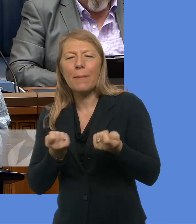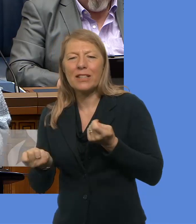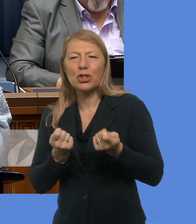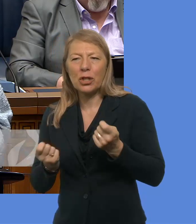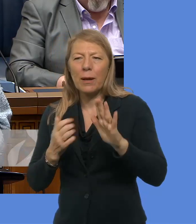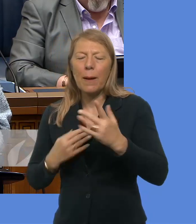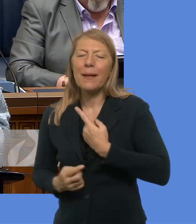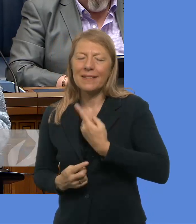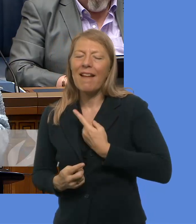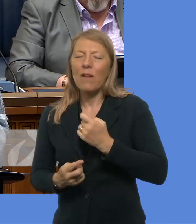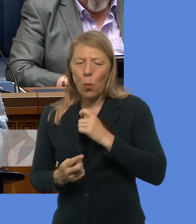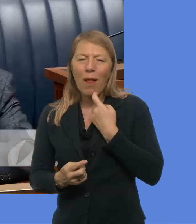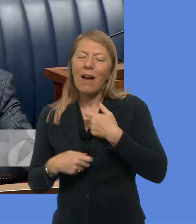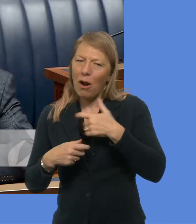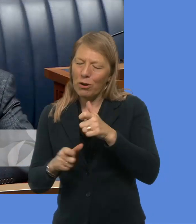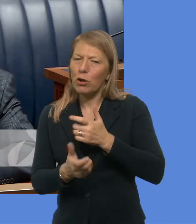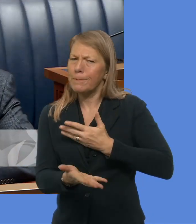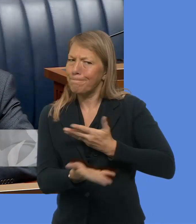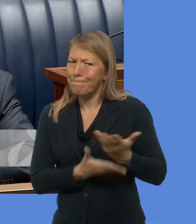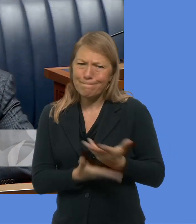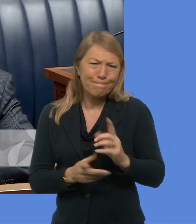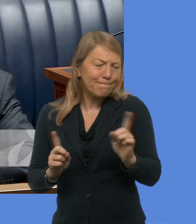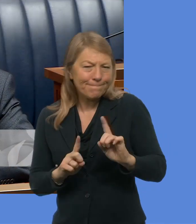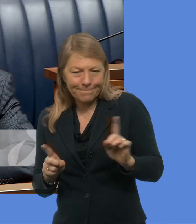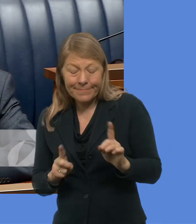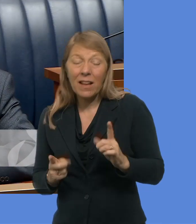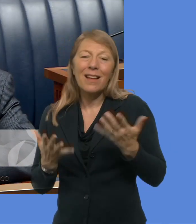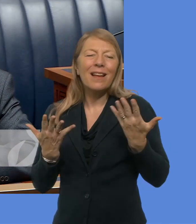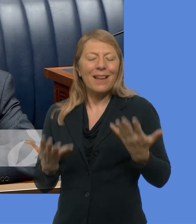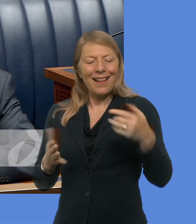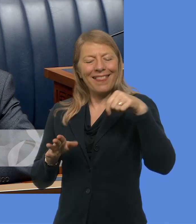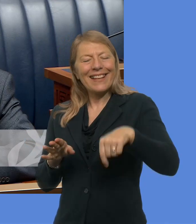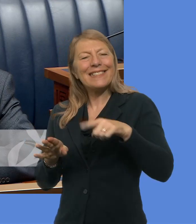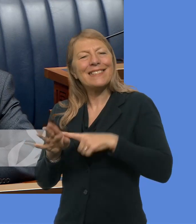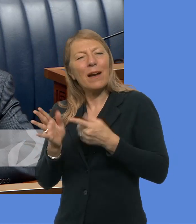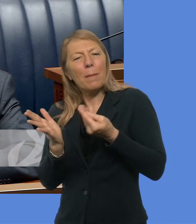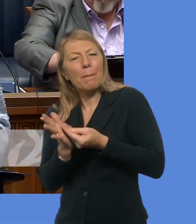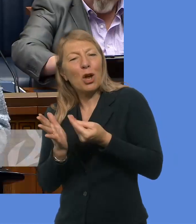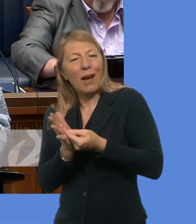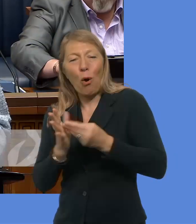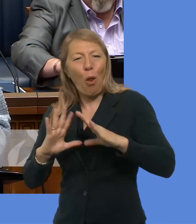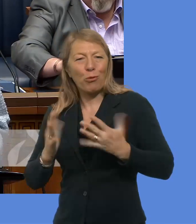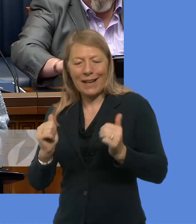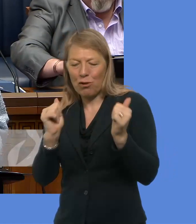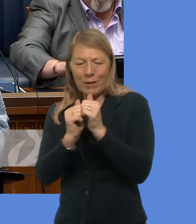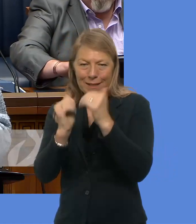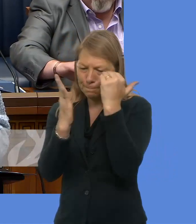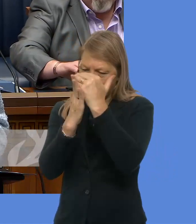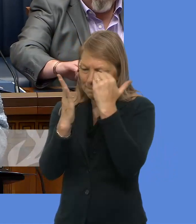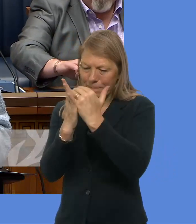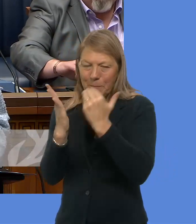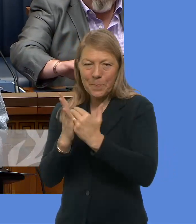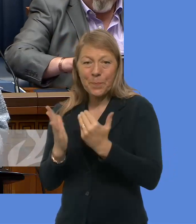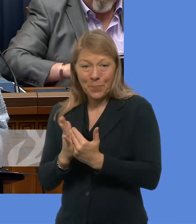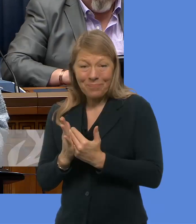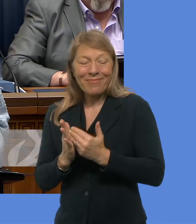DAERA Minister on these matters. Obviously now the budget for the incoming year has been set, and it will be for ministers to prioritise